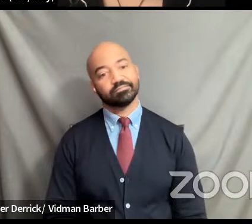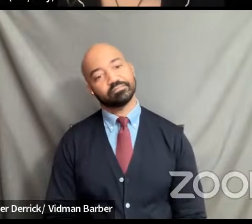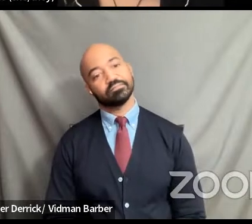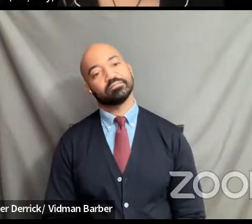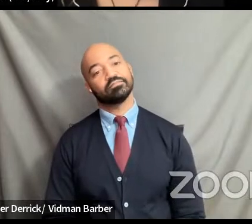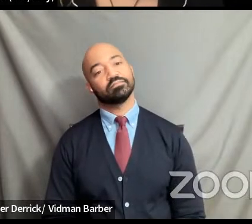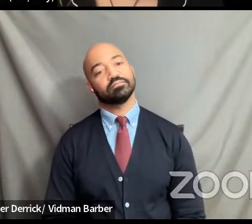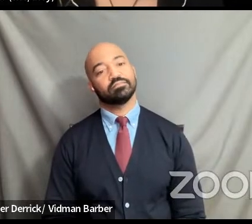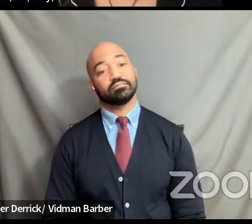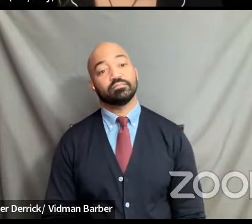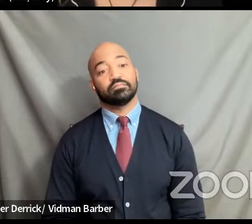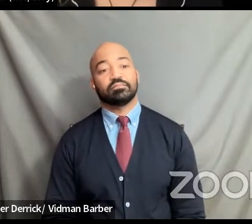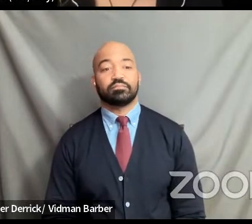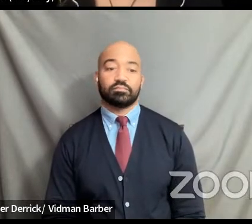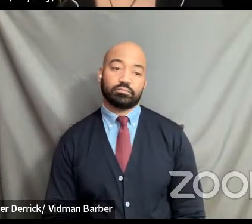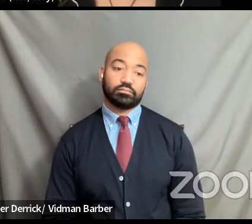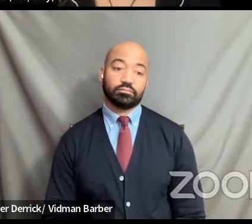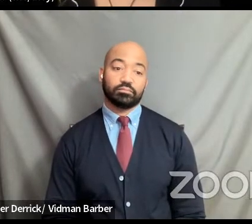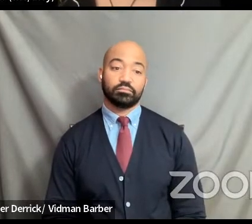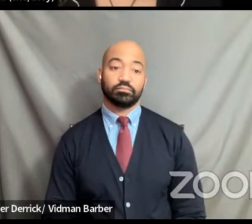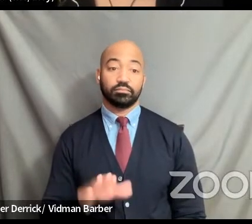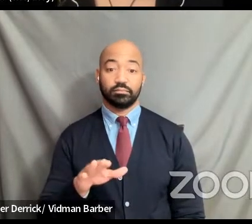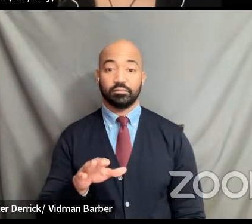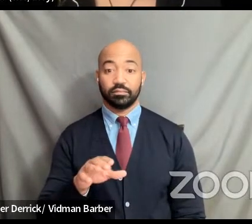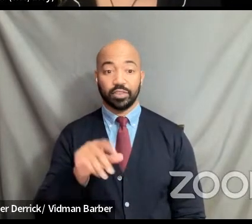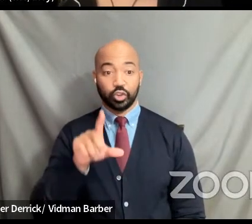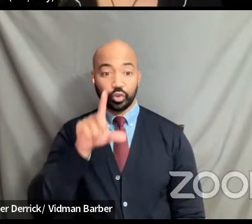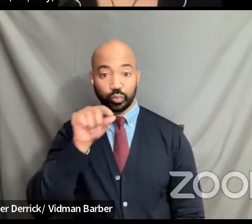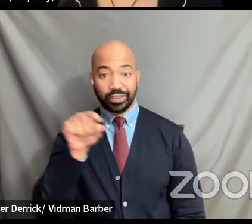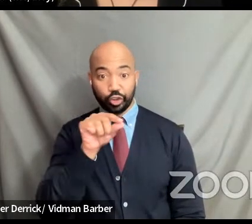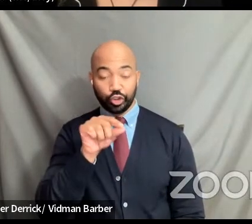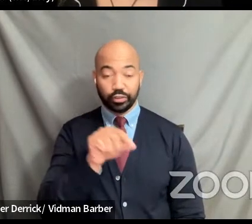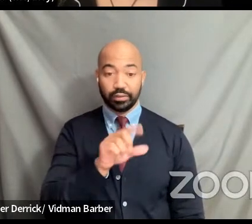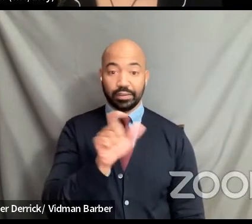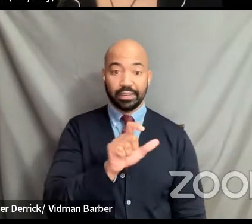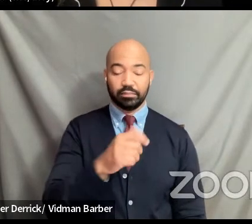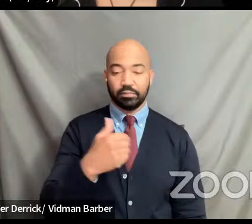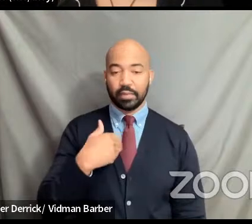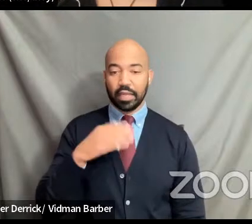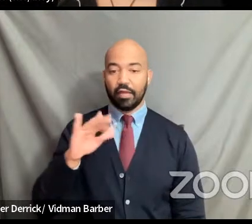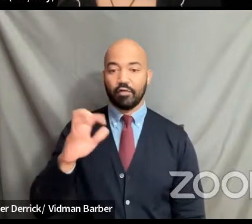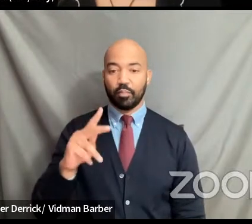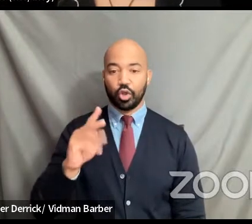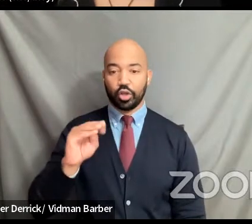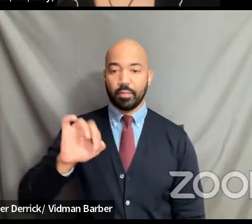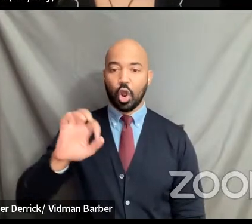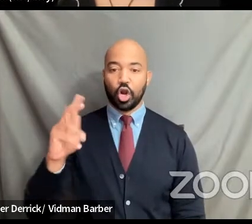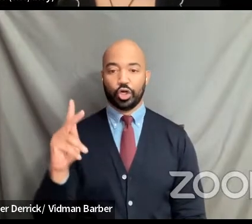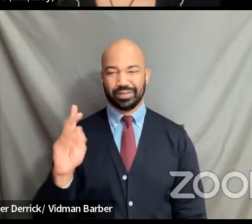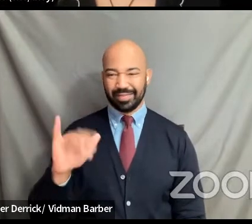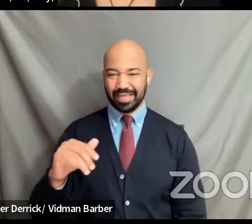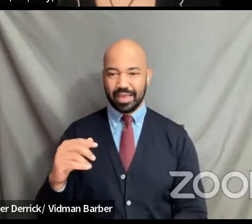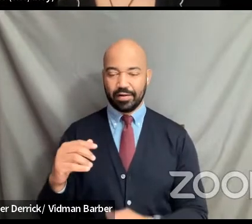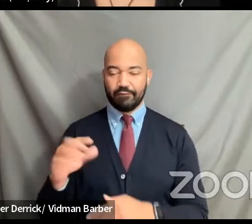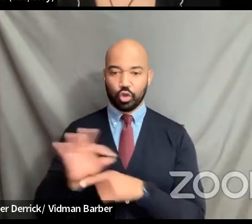to use the bookmark feature on Twitter as well as Instagram. So when you're finding out information